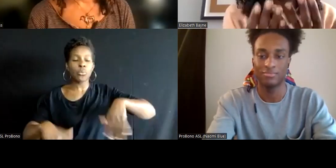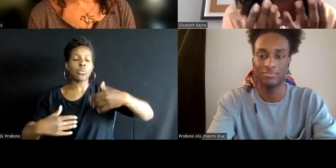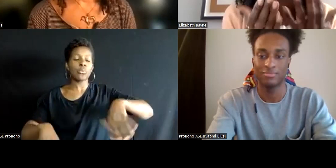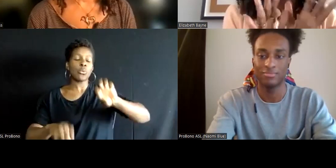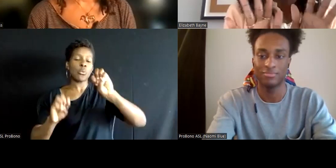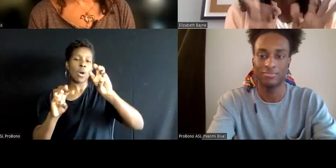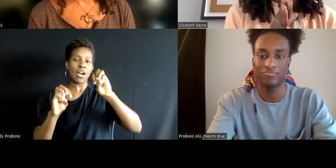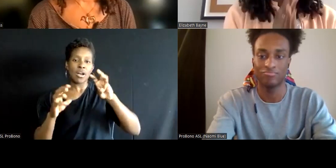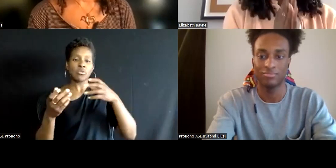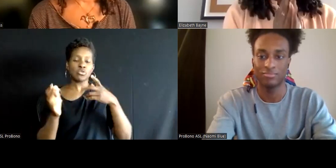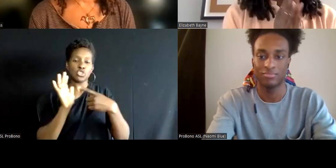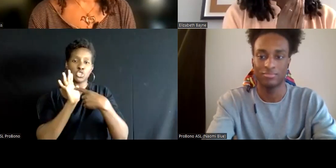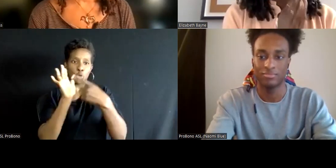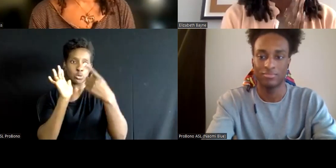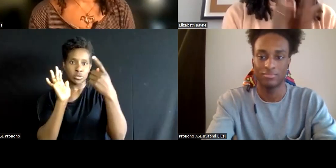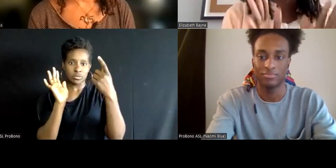women. And